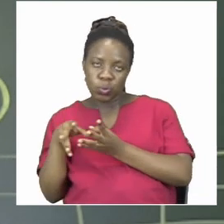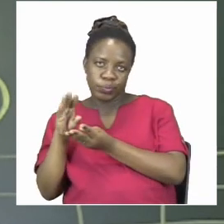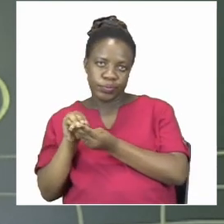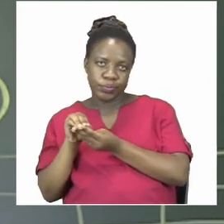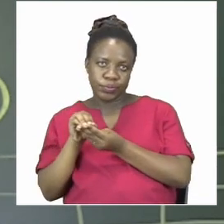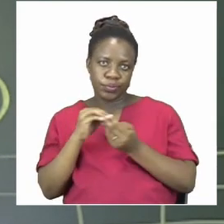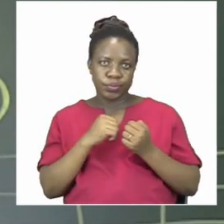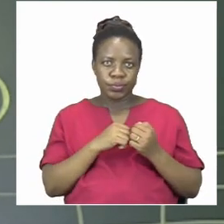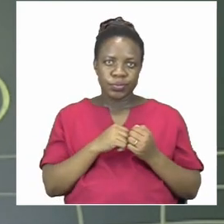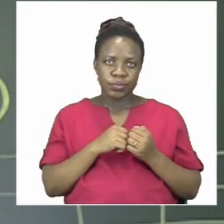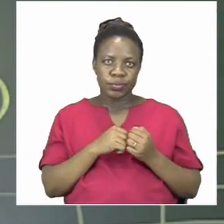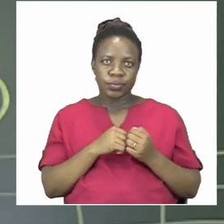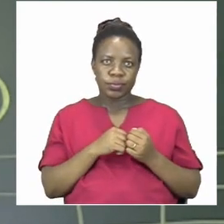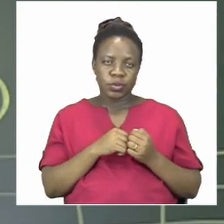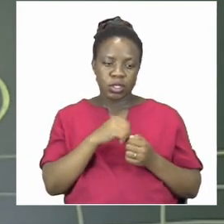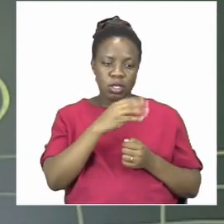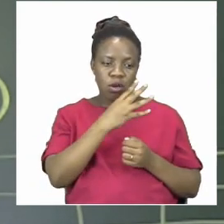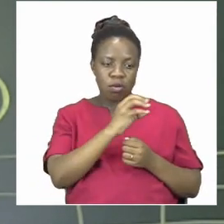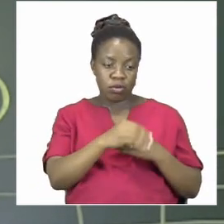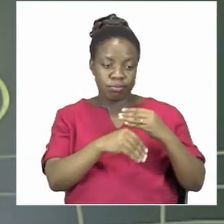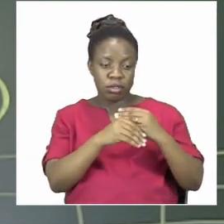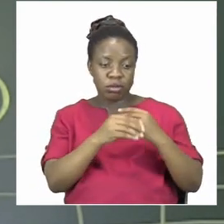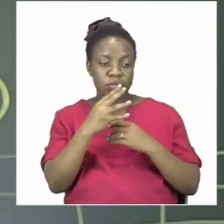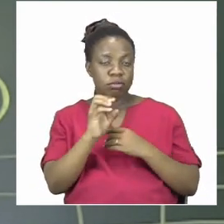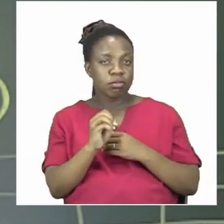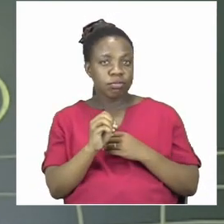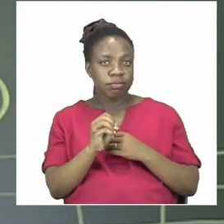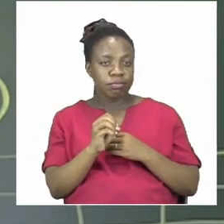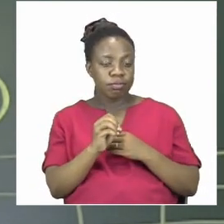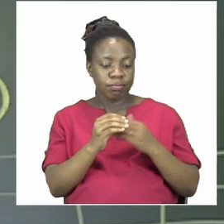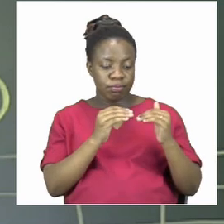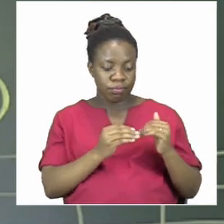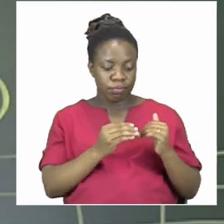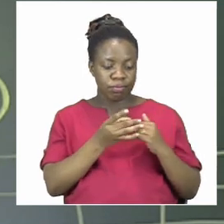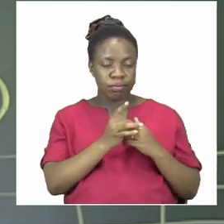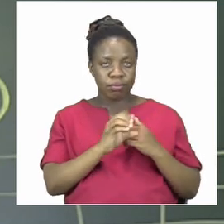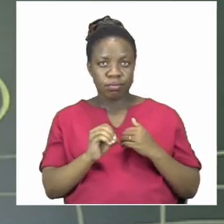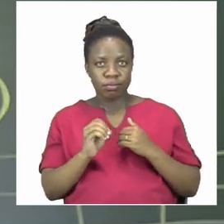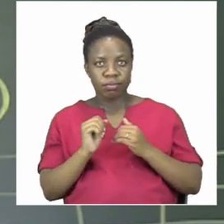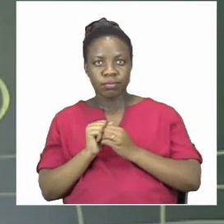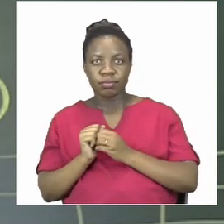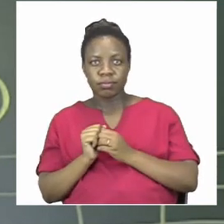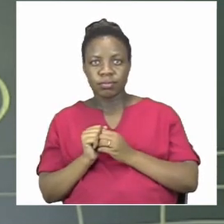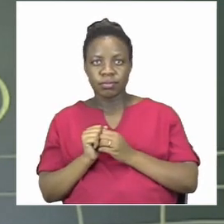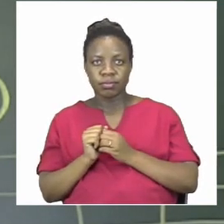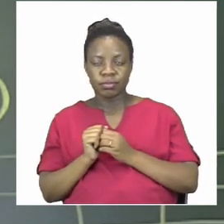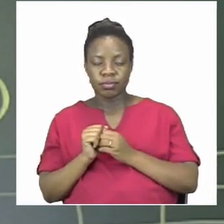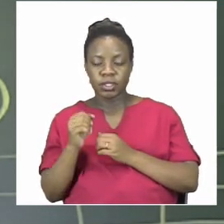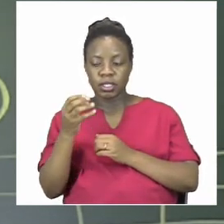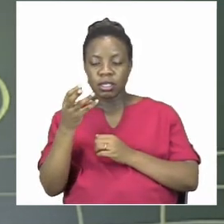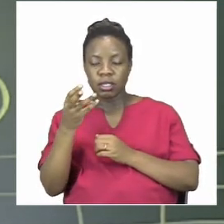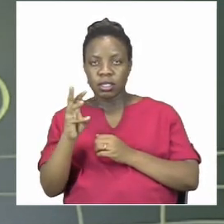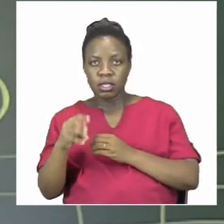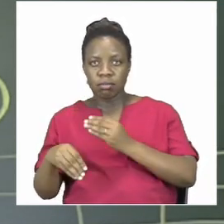right, so 40 plus 40, there we have it, and then 60 plus 3 for